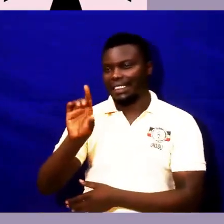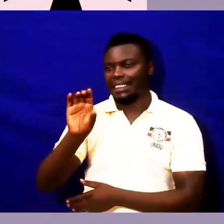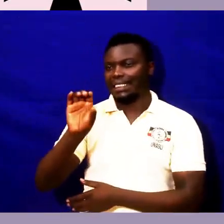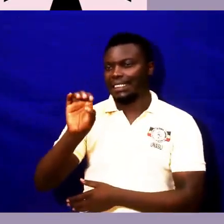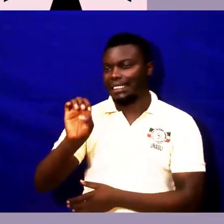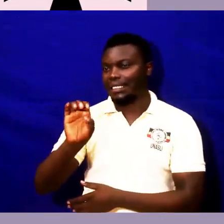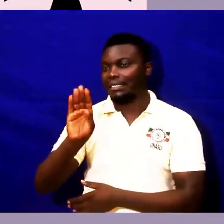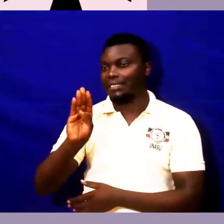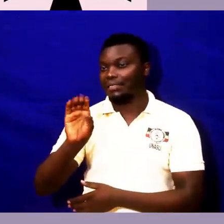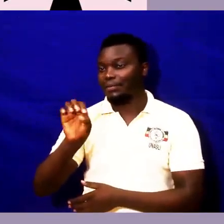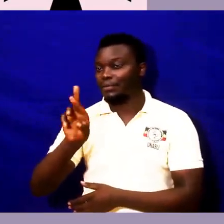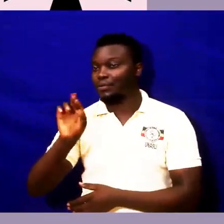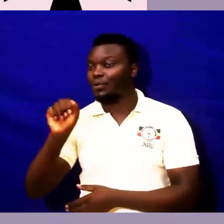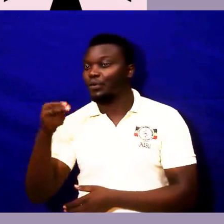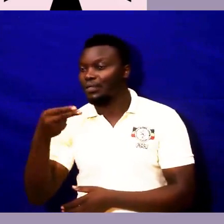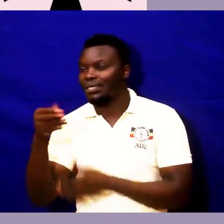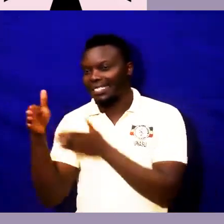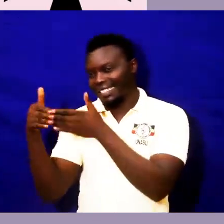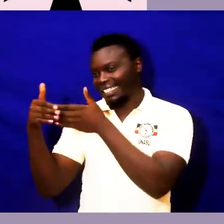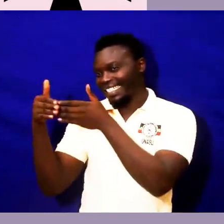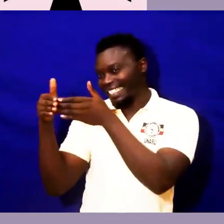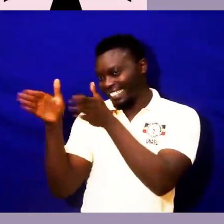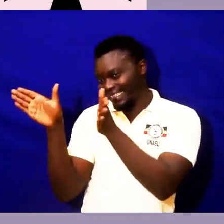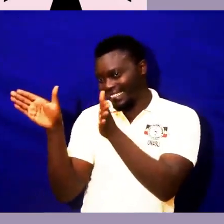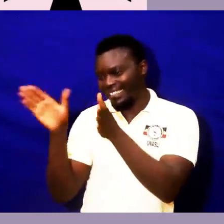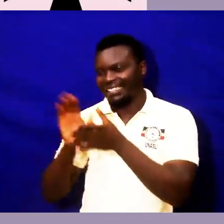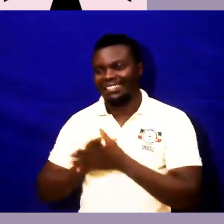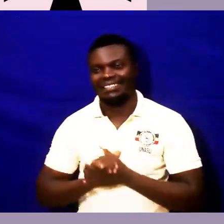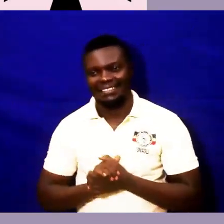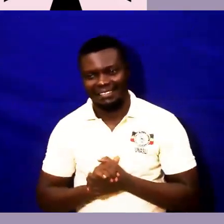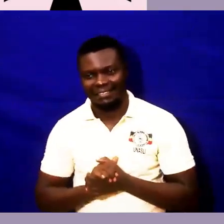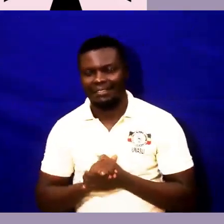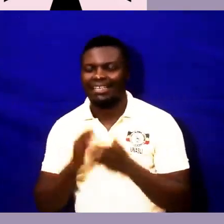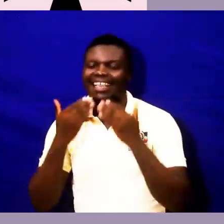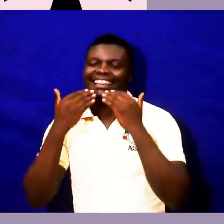Deborah, open the window.